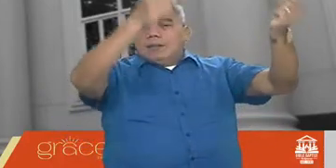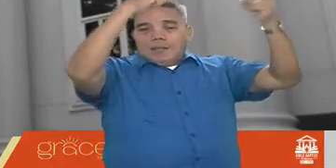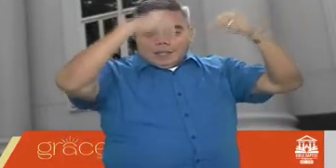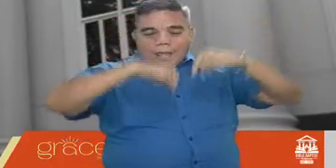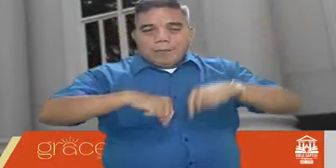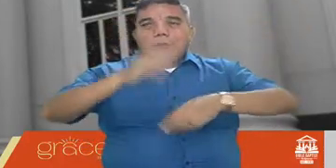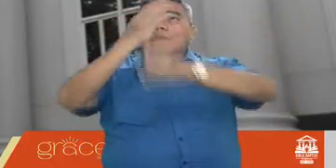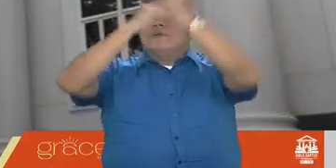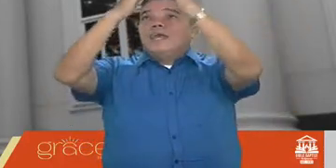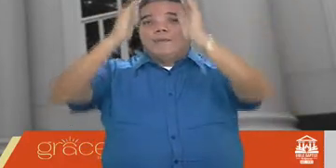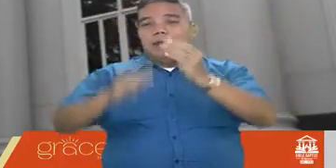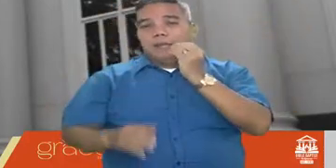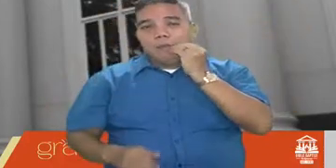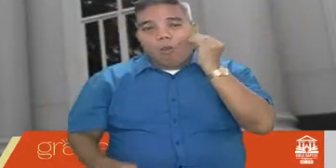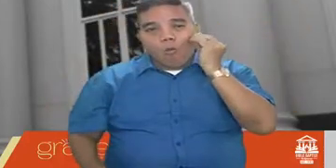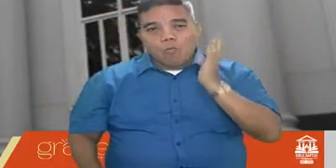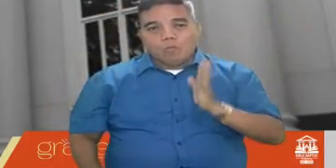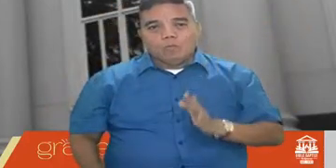coming heavenly home.